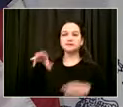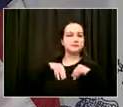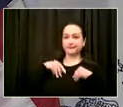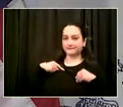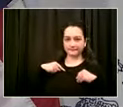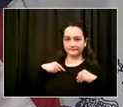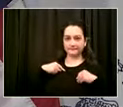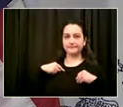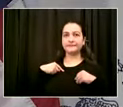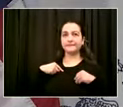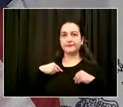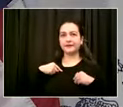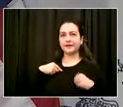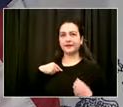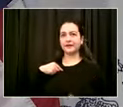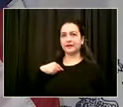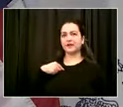happens again.